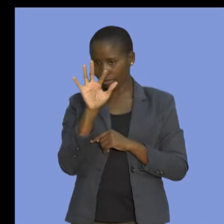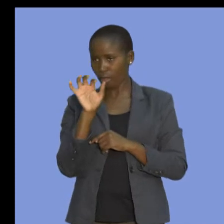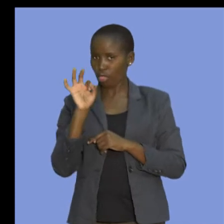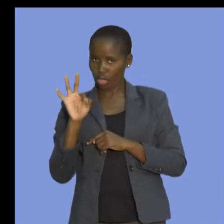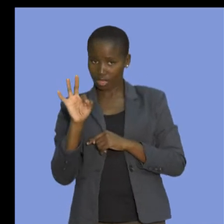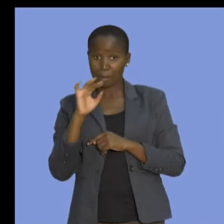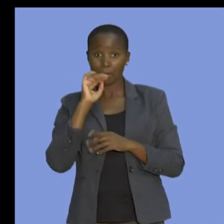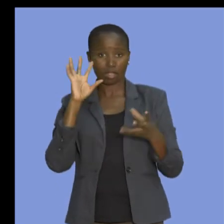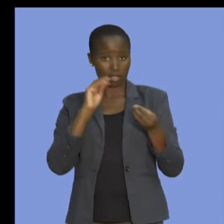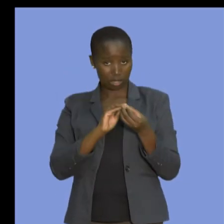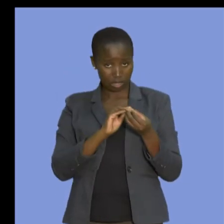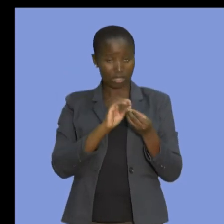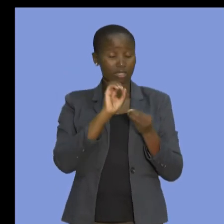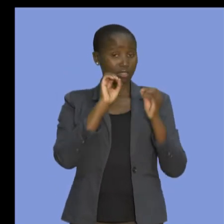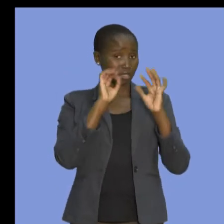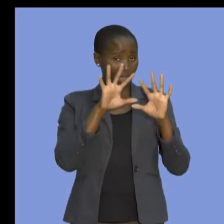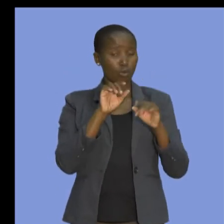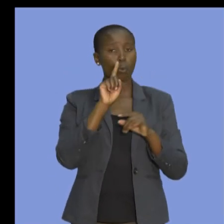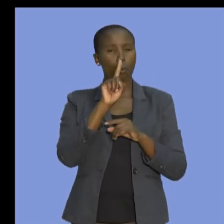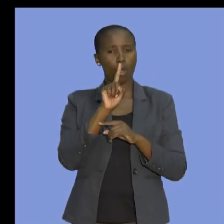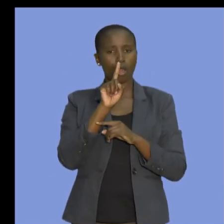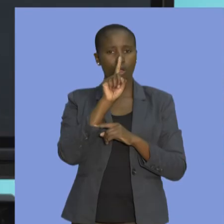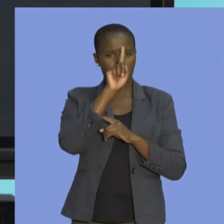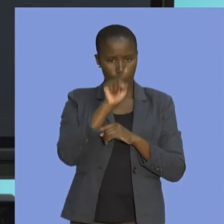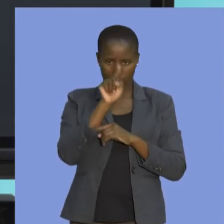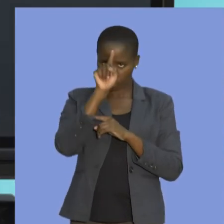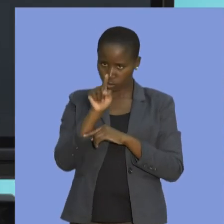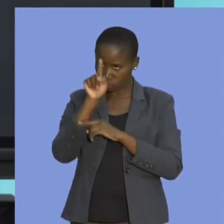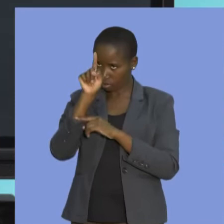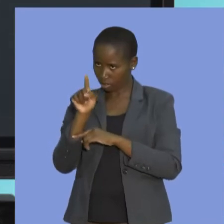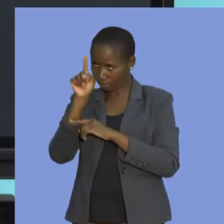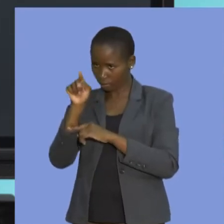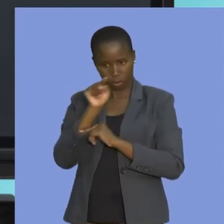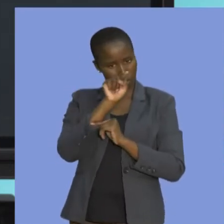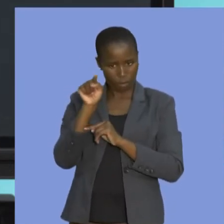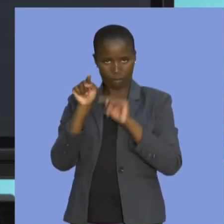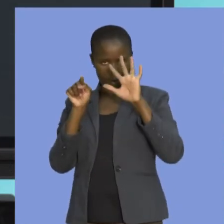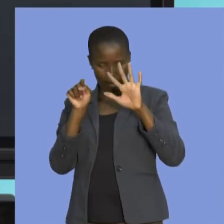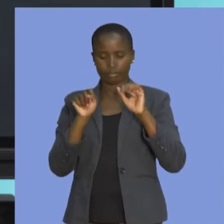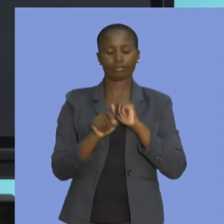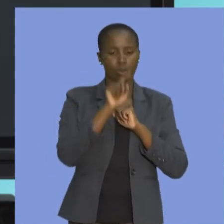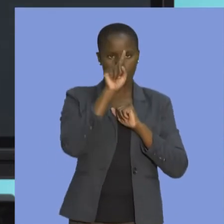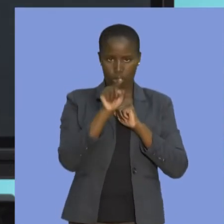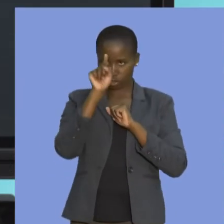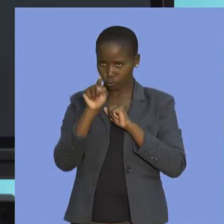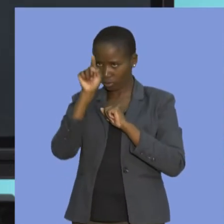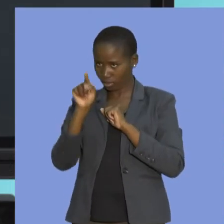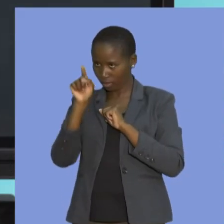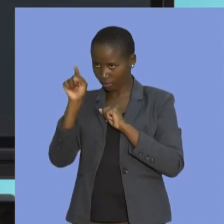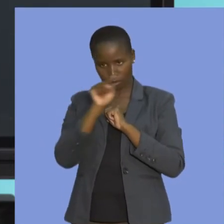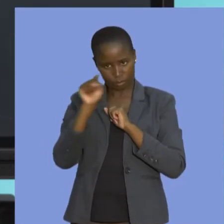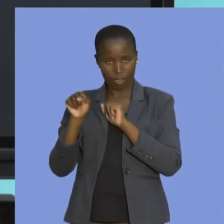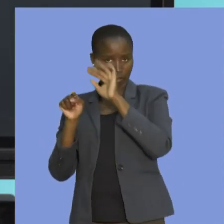it's, how many lines? It's 1, 2, 3, 4, a line, that means 5. Another one, 1, 2, 3, 4, a line.